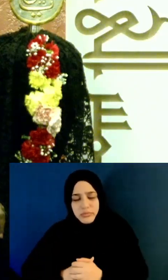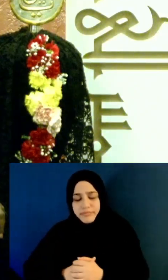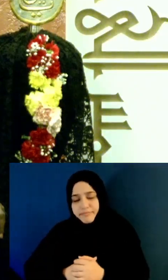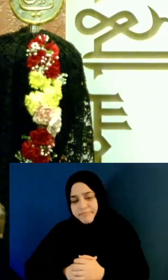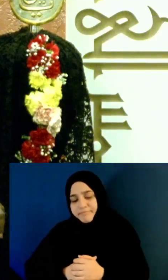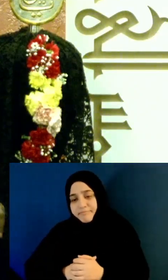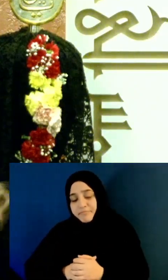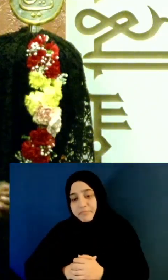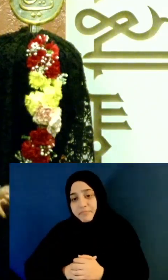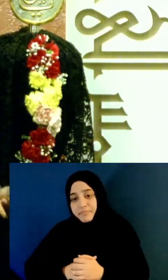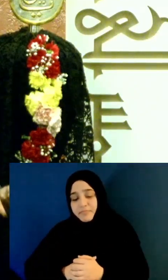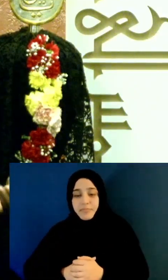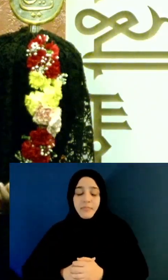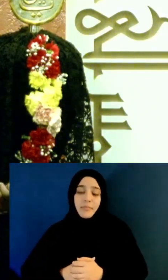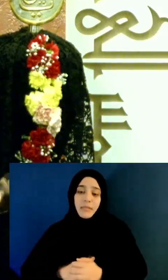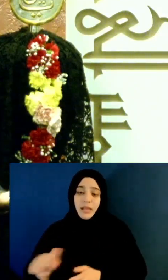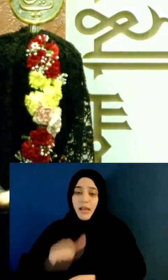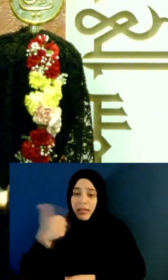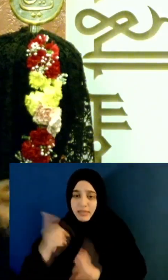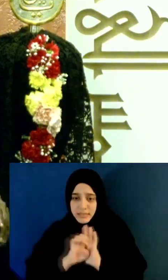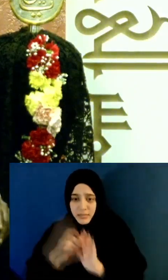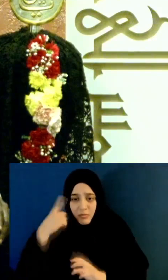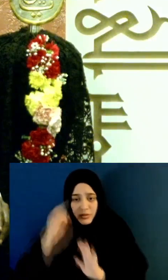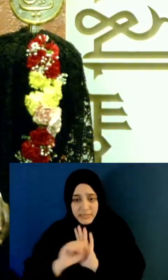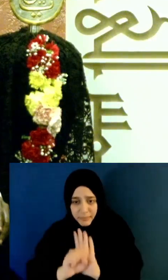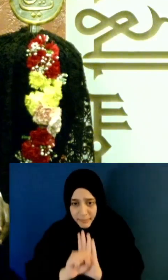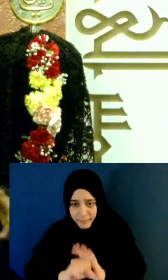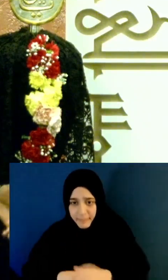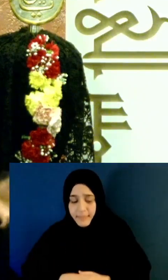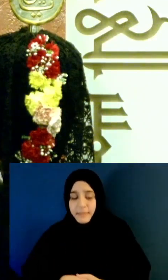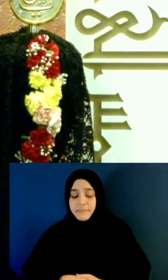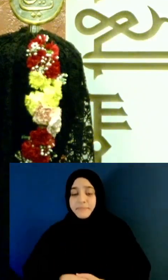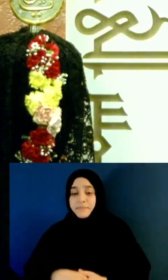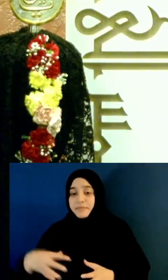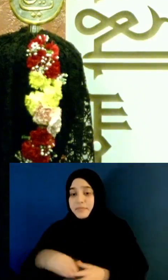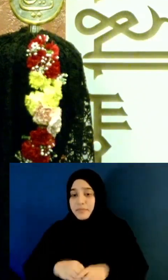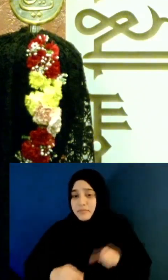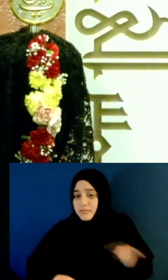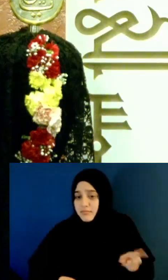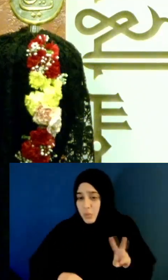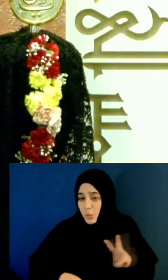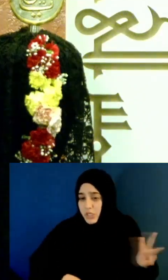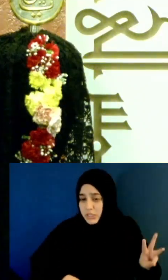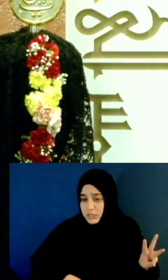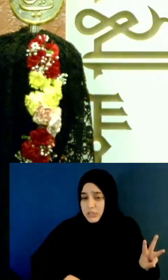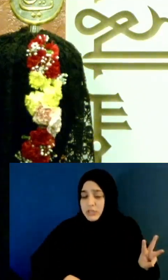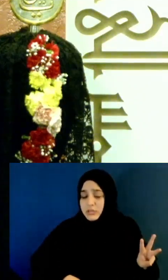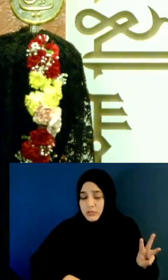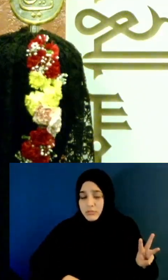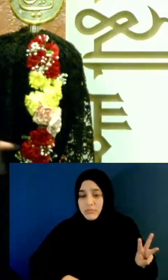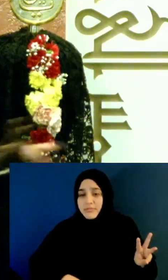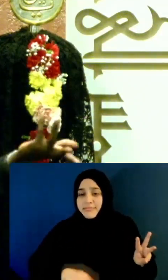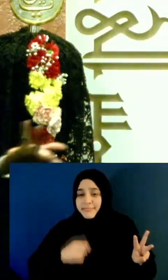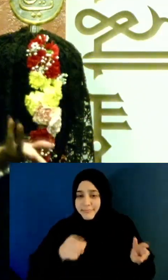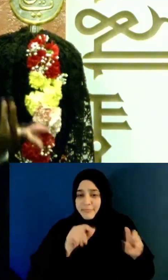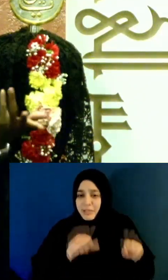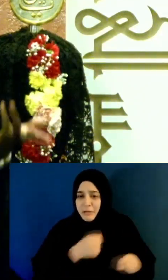Another example on the symbols. In the West, it's easy. You can make dog your friend. Ajallakumullah,